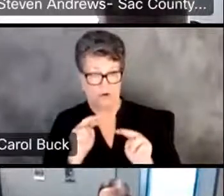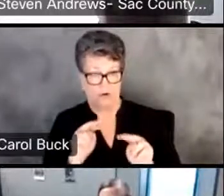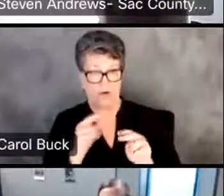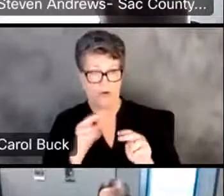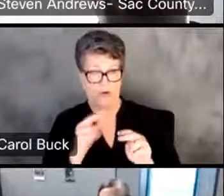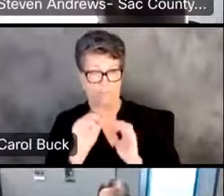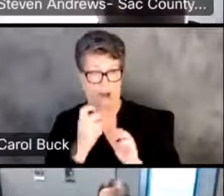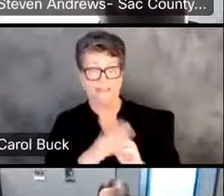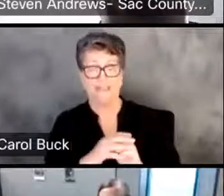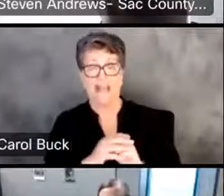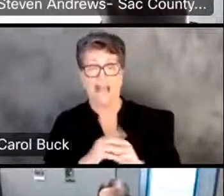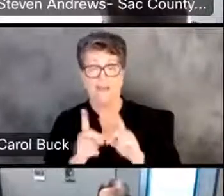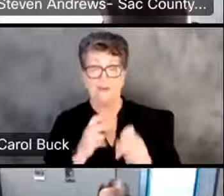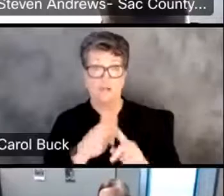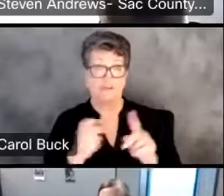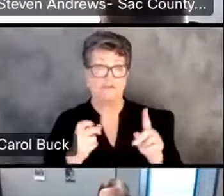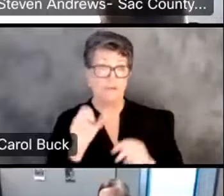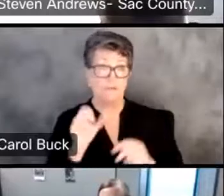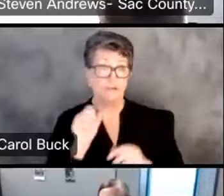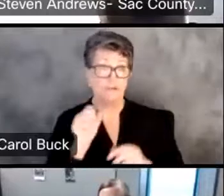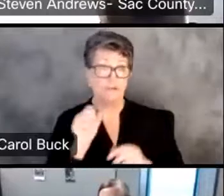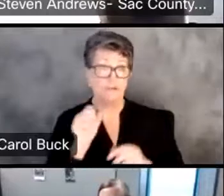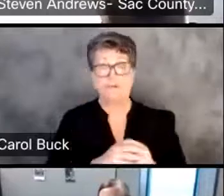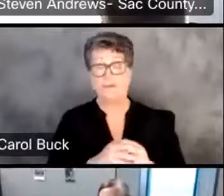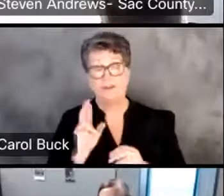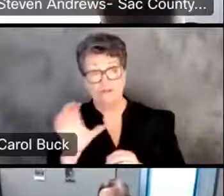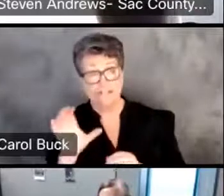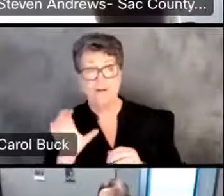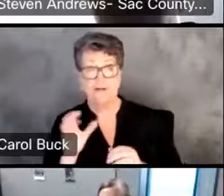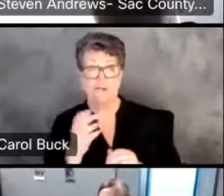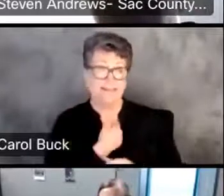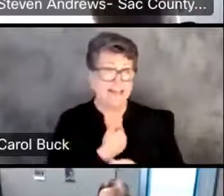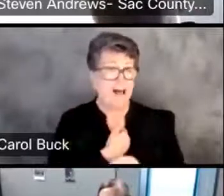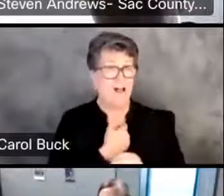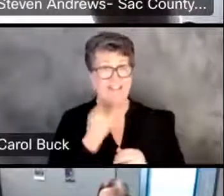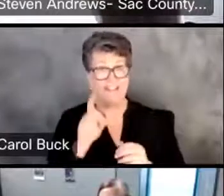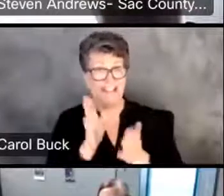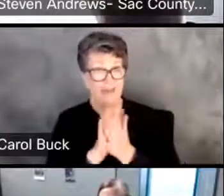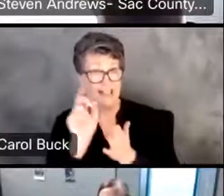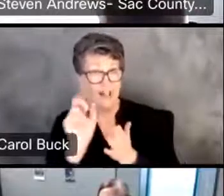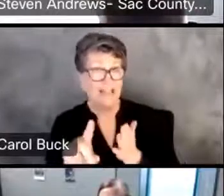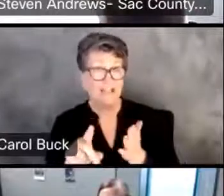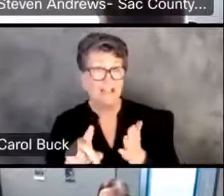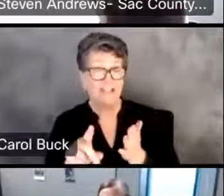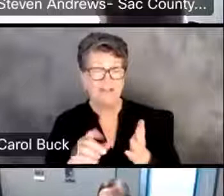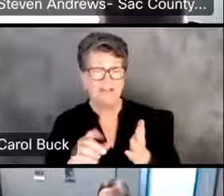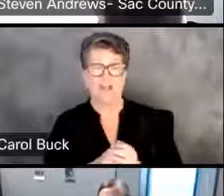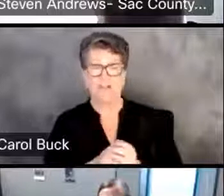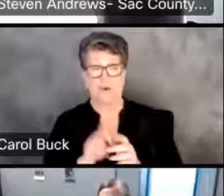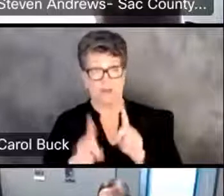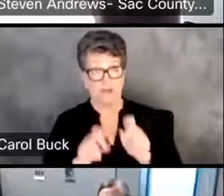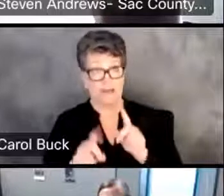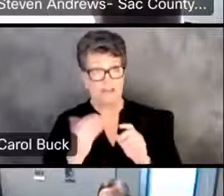questions come from service coordinators, and they, myself, if I need to ask a question. I mean, so those questions